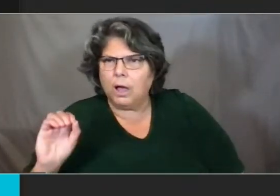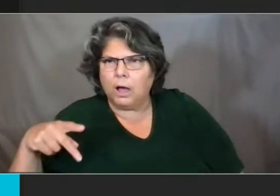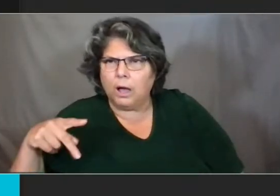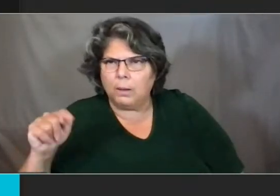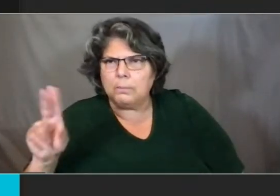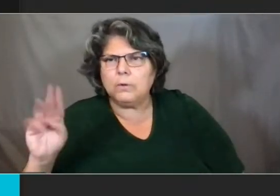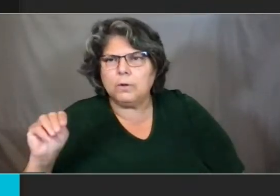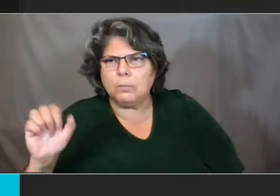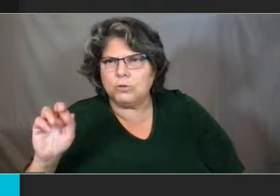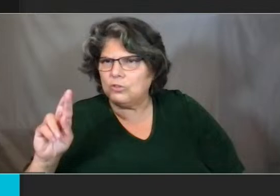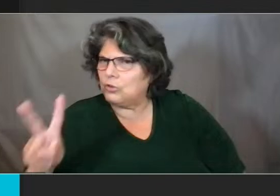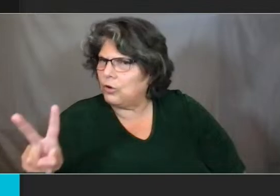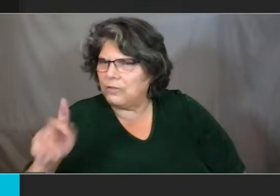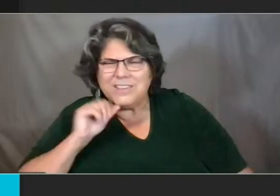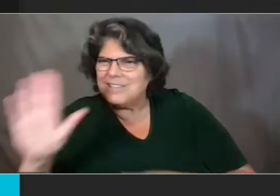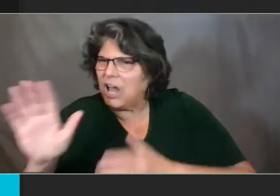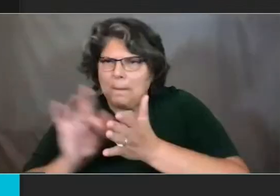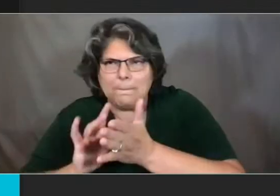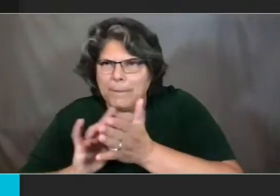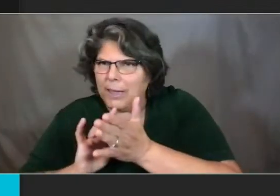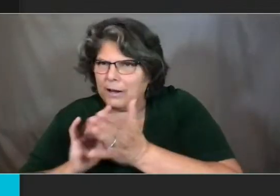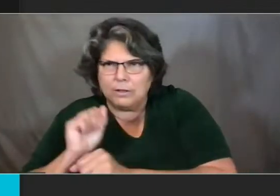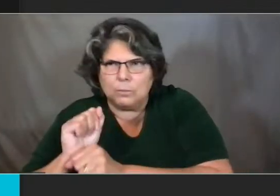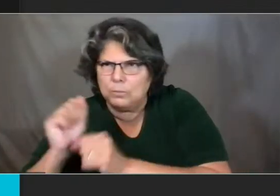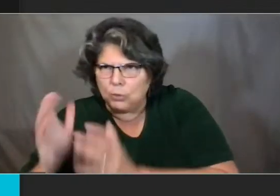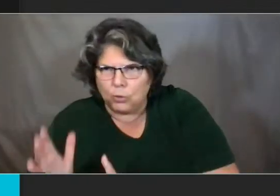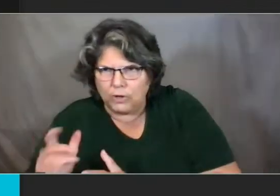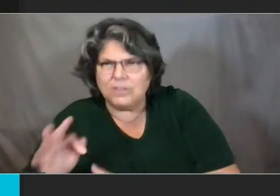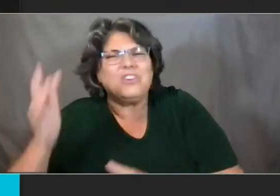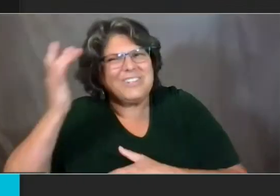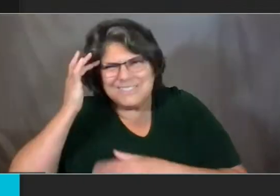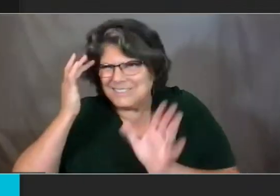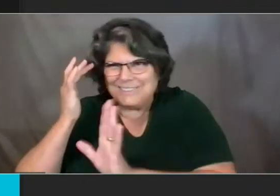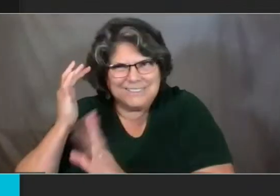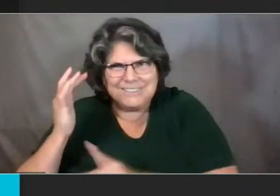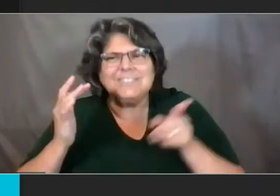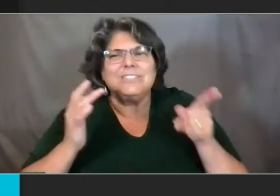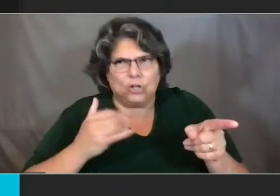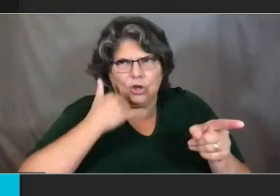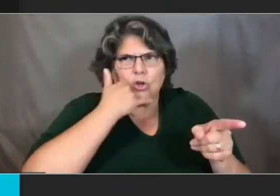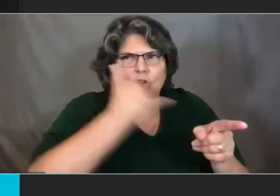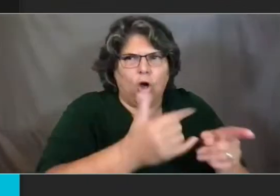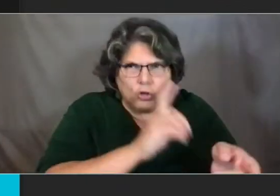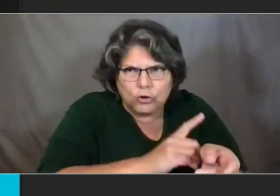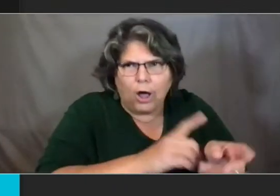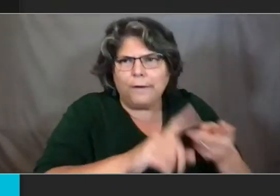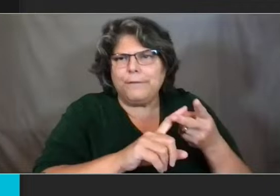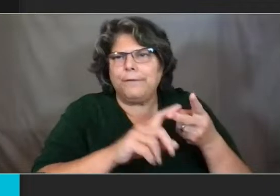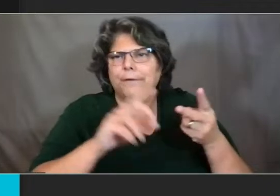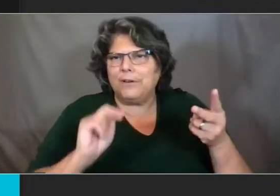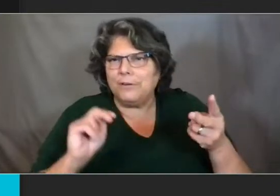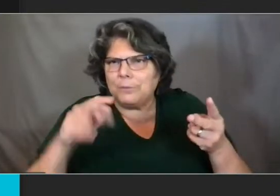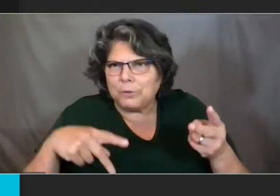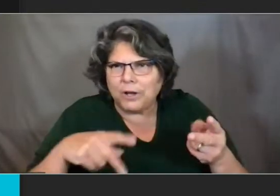So if you're sick, call your doctor. That is going to be call your nurse practitioner, call your physician's assistant. That is going to be our